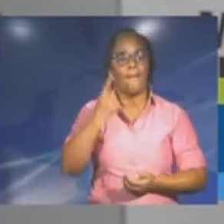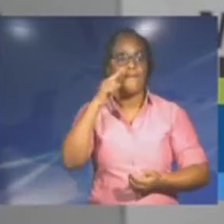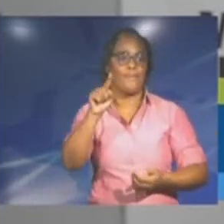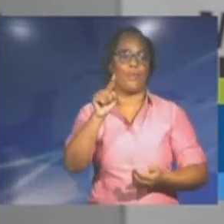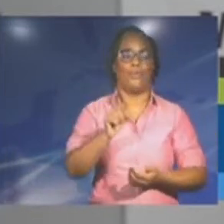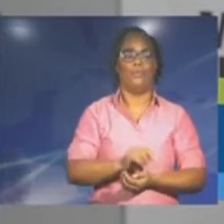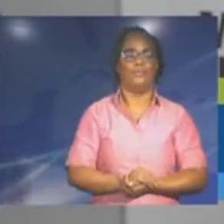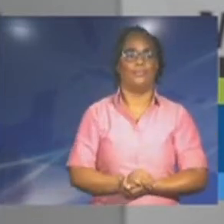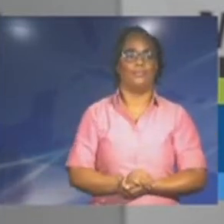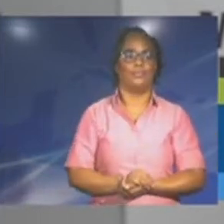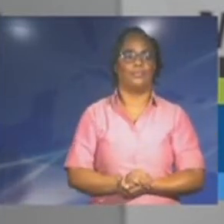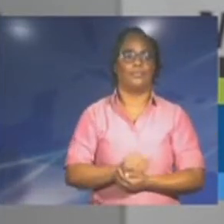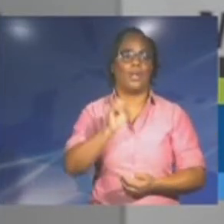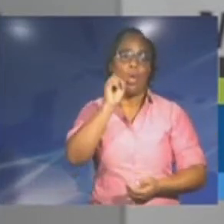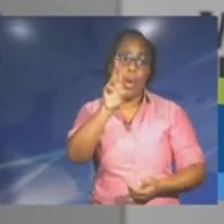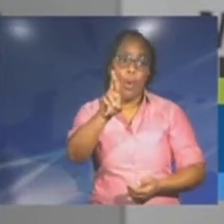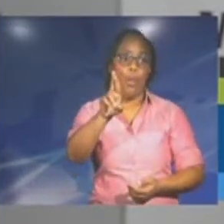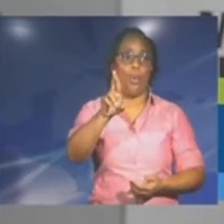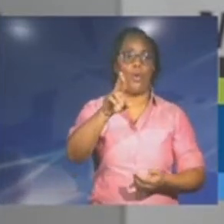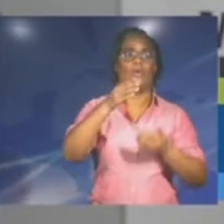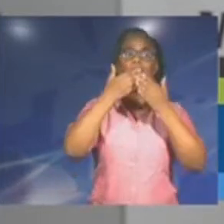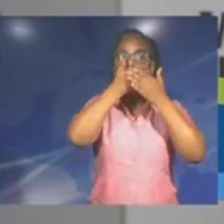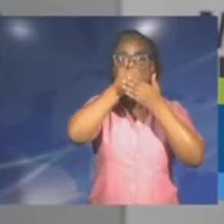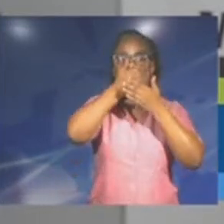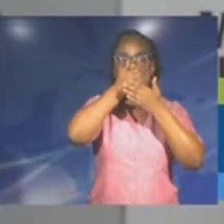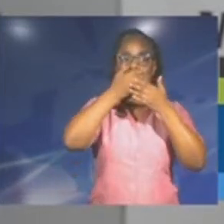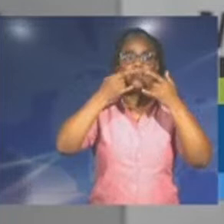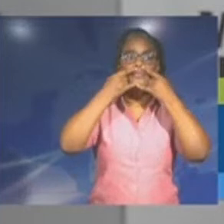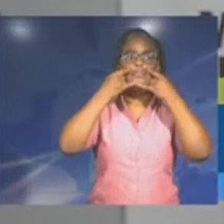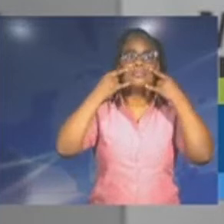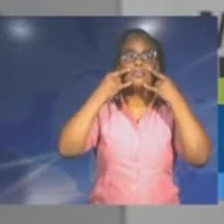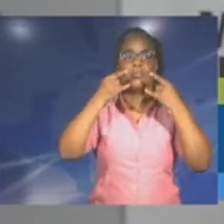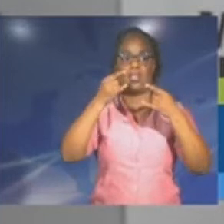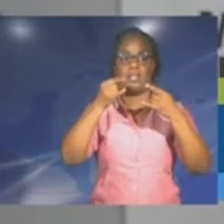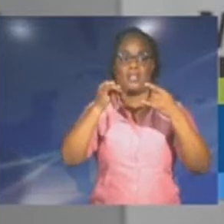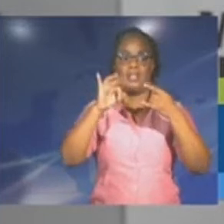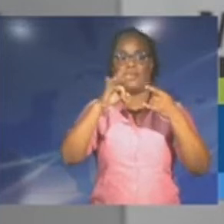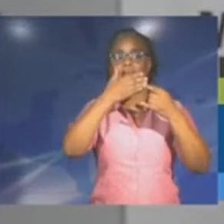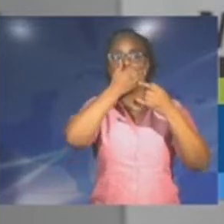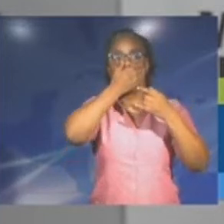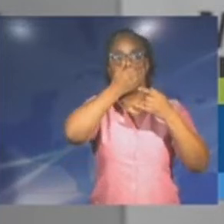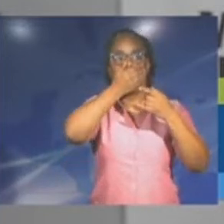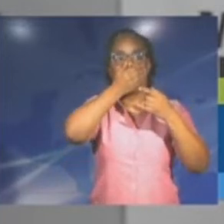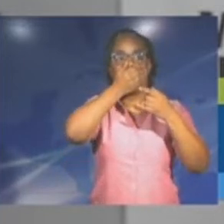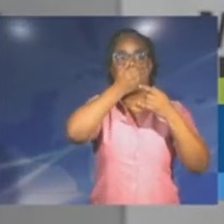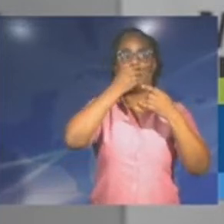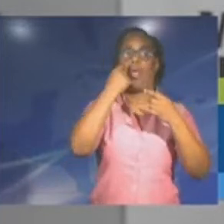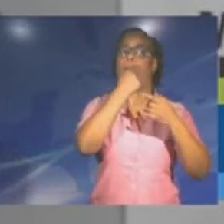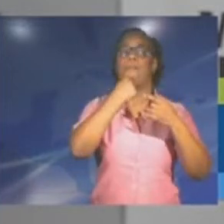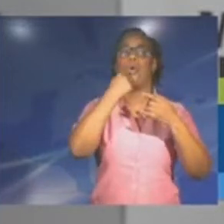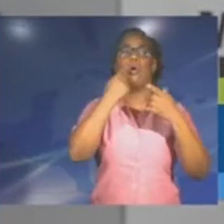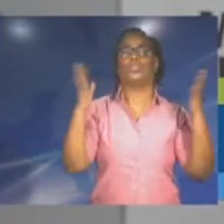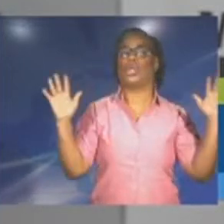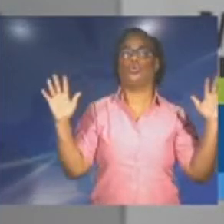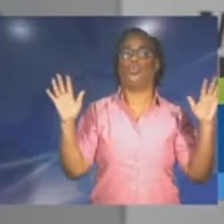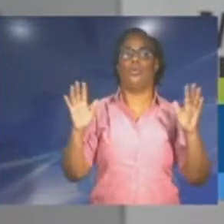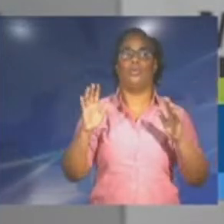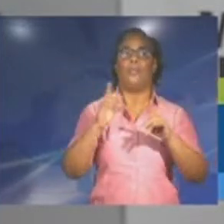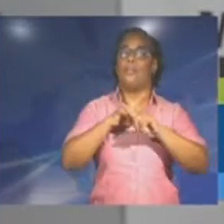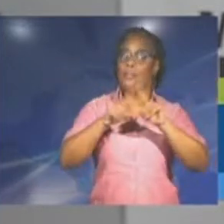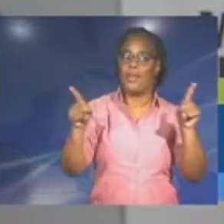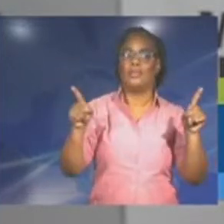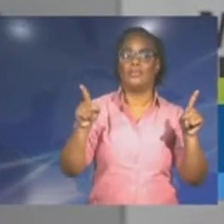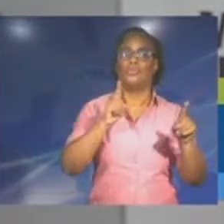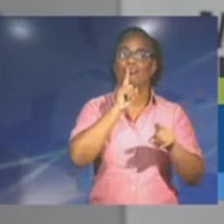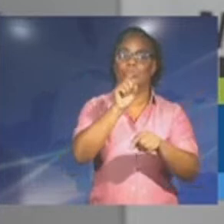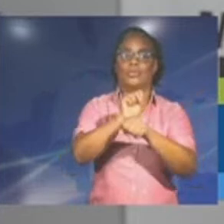your persons who are exception for wearing a mask, but the masks are there to prevent infection for yourself and to